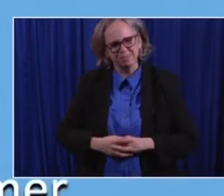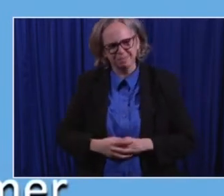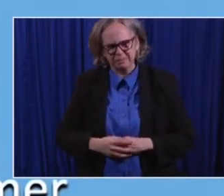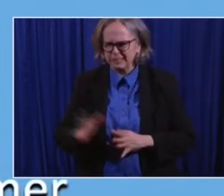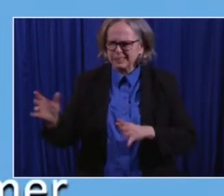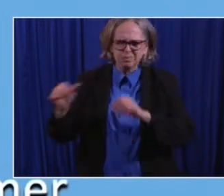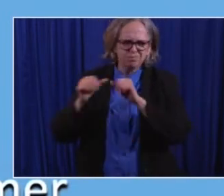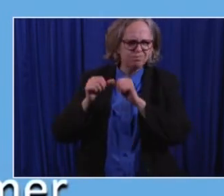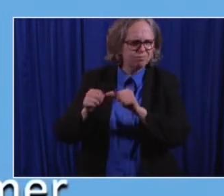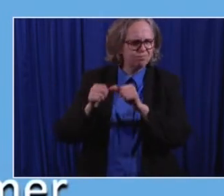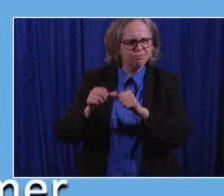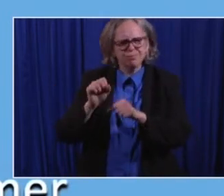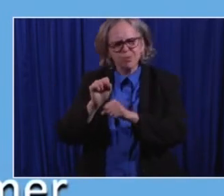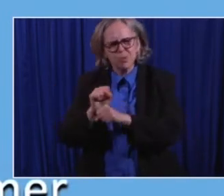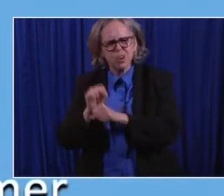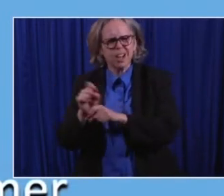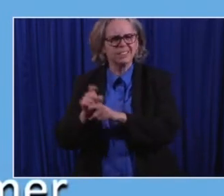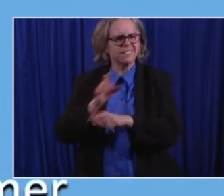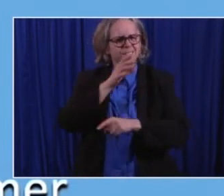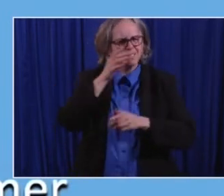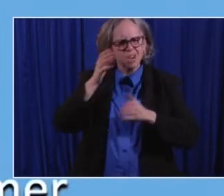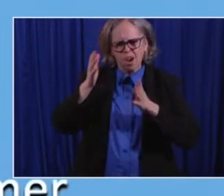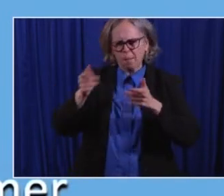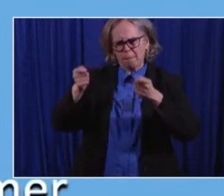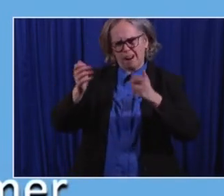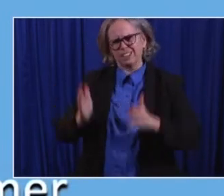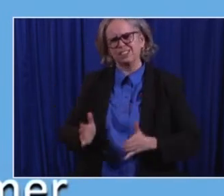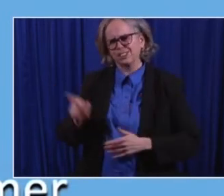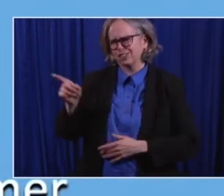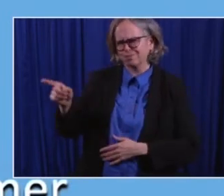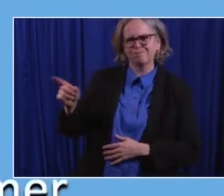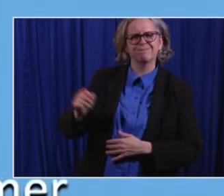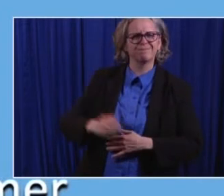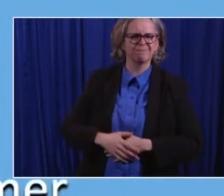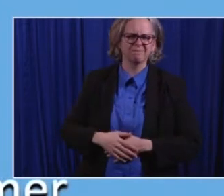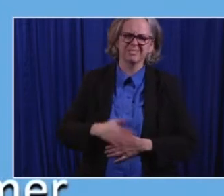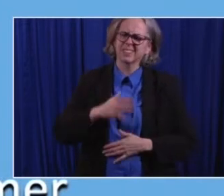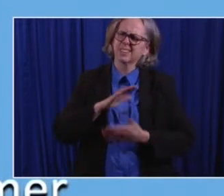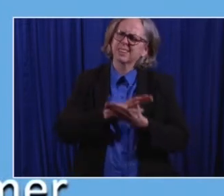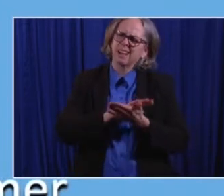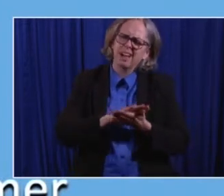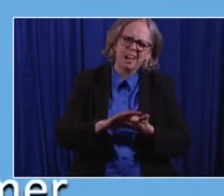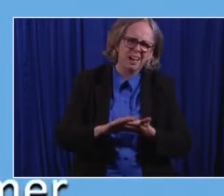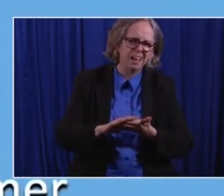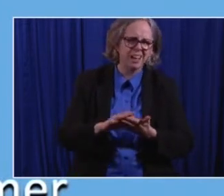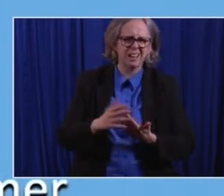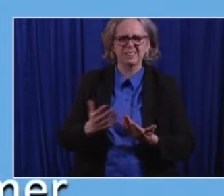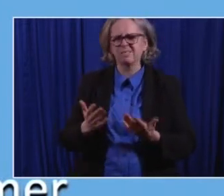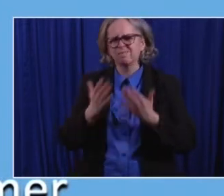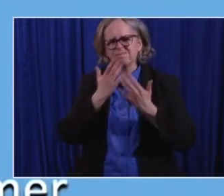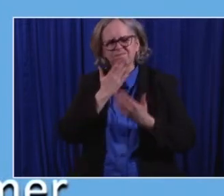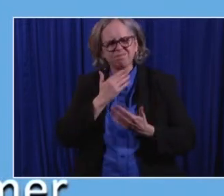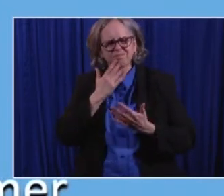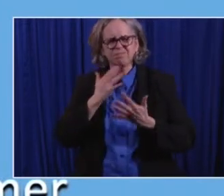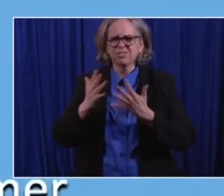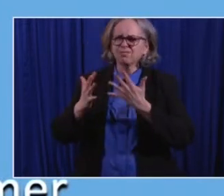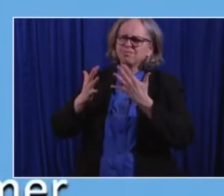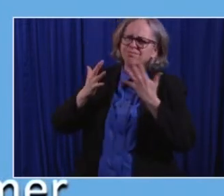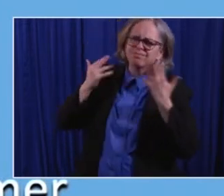died. John was a very kind and gracious and generous man. He loved the outdoors,